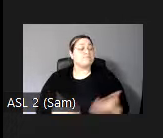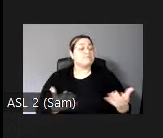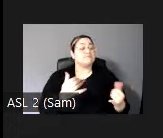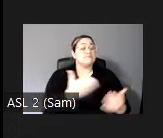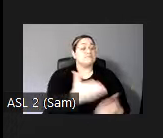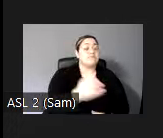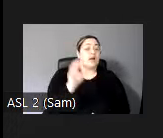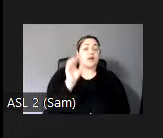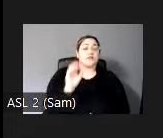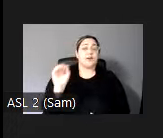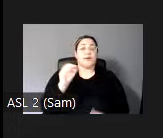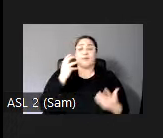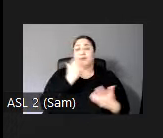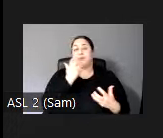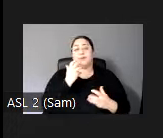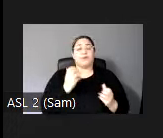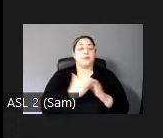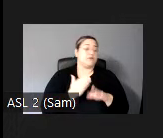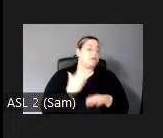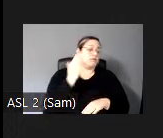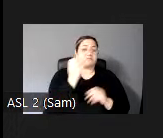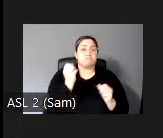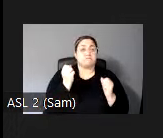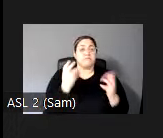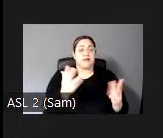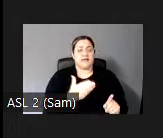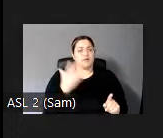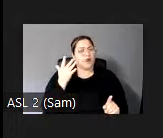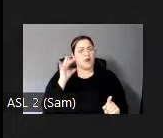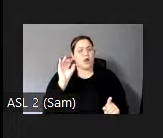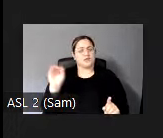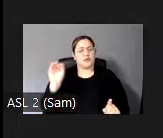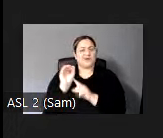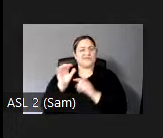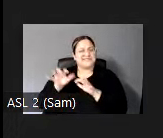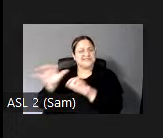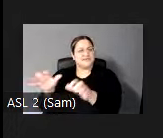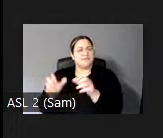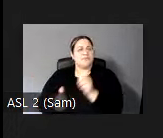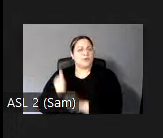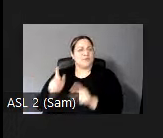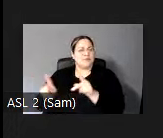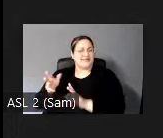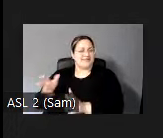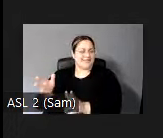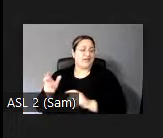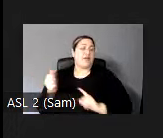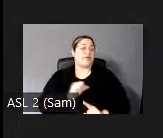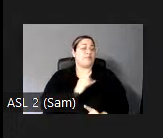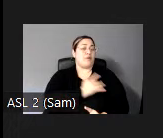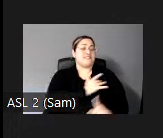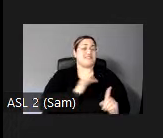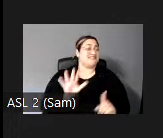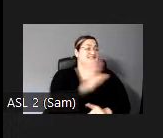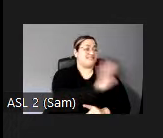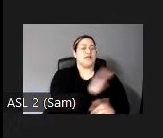is by far the highest. Not surprising since we are the most populated province in the country,